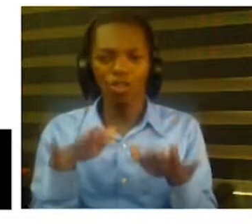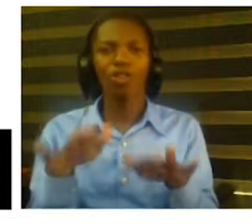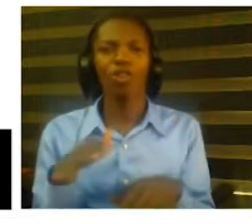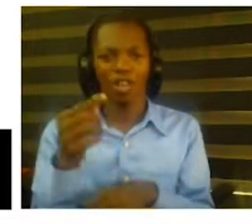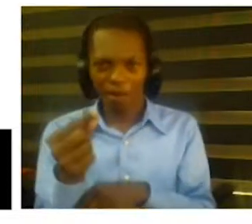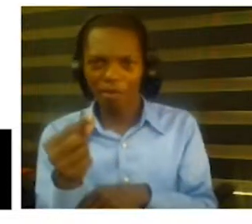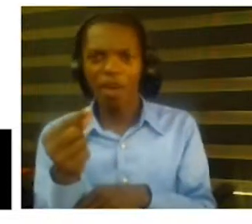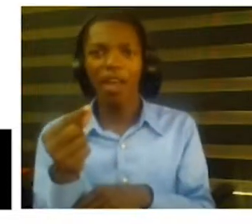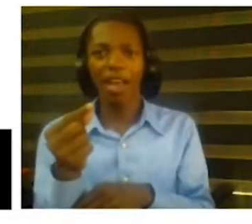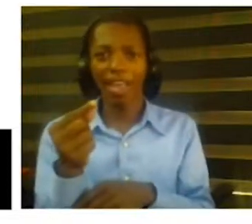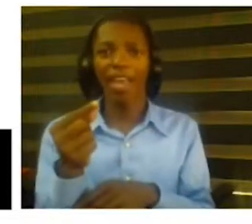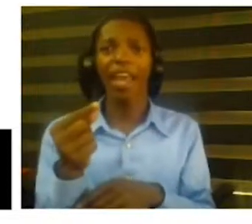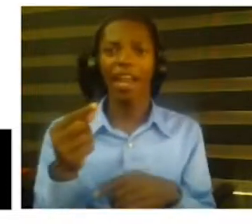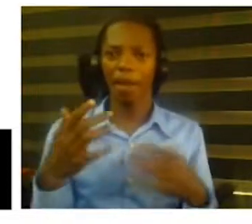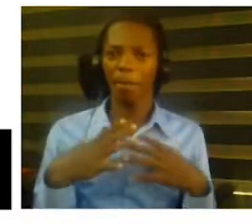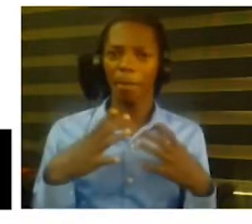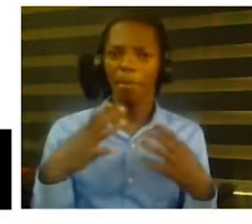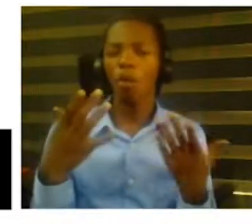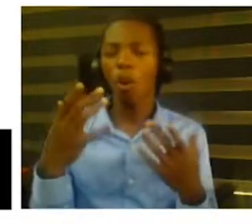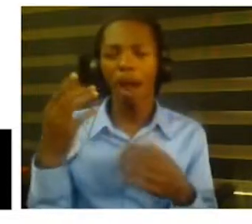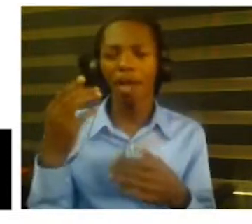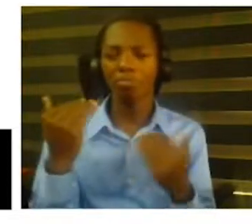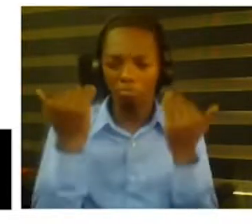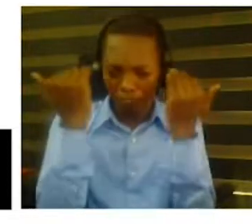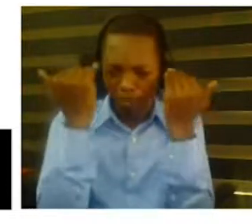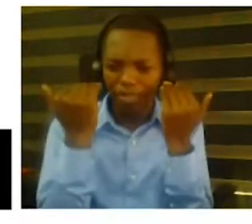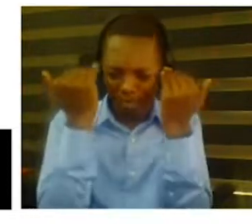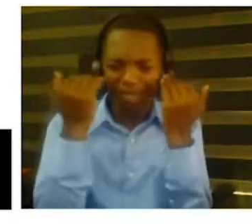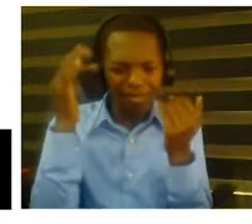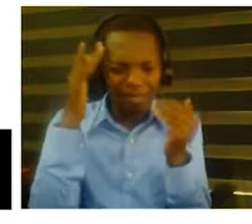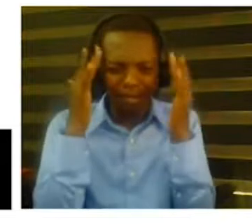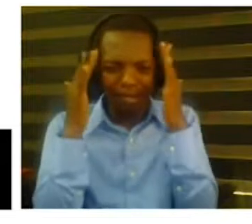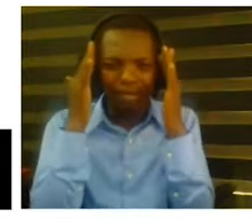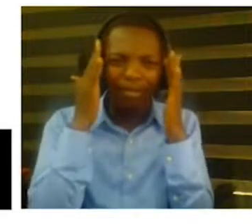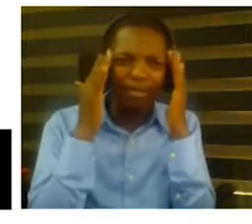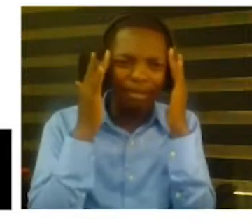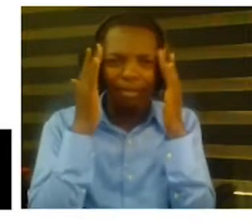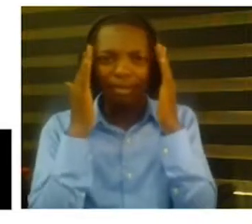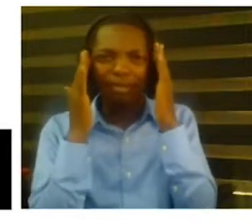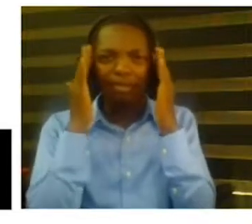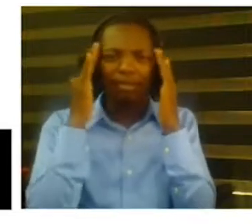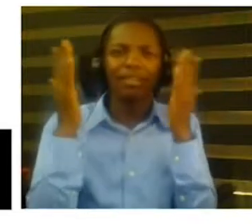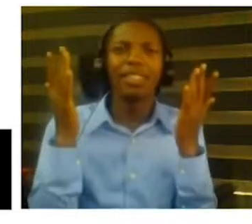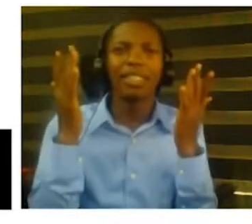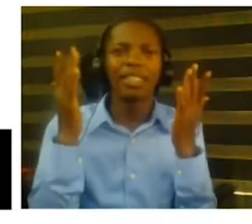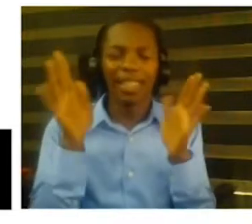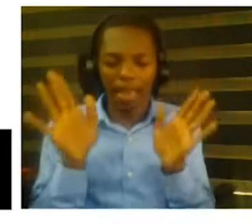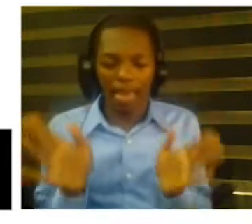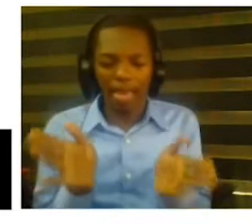with paranoid thoughts or who are stressed, and it just encourages them to visually slow down paranoid